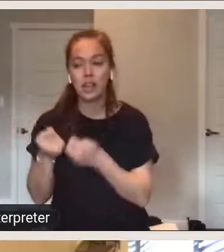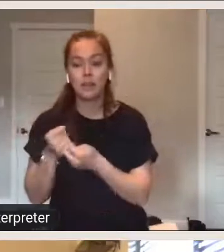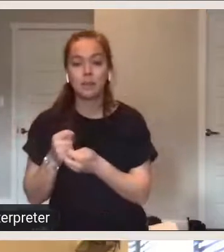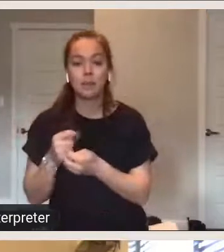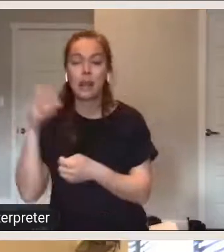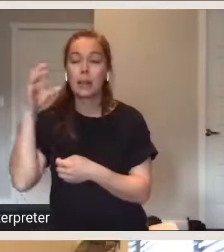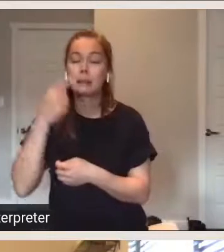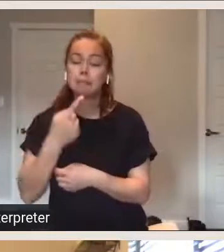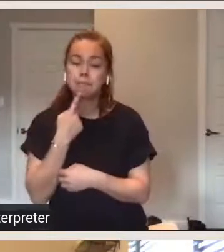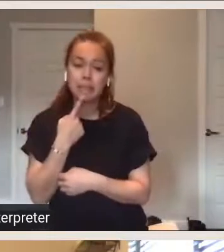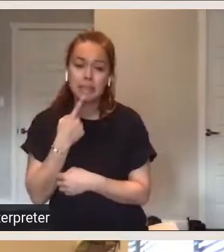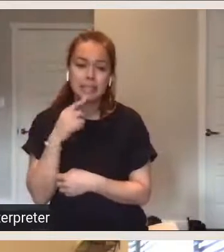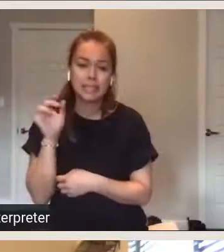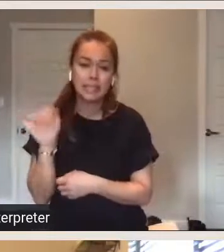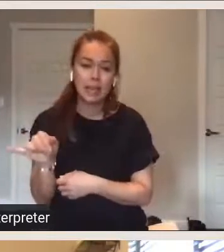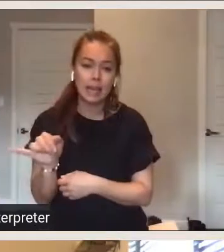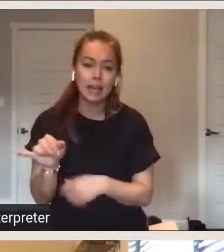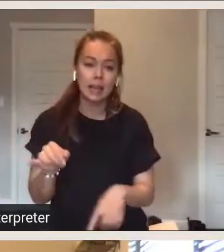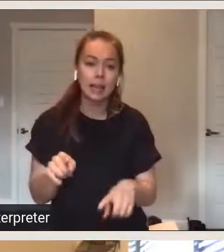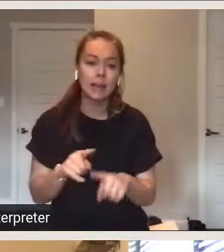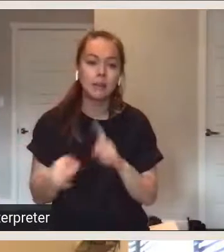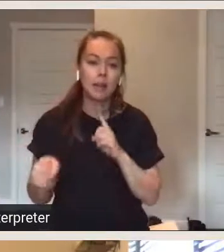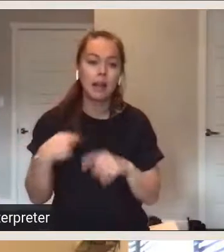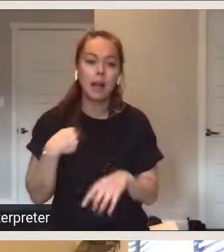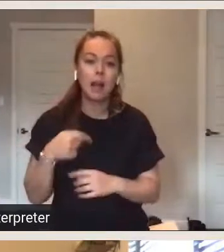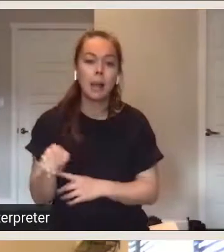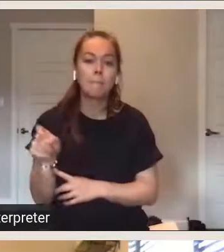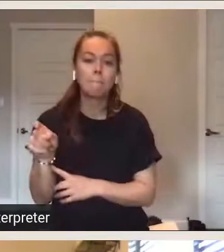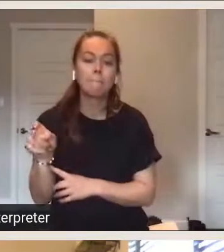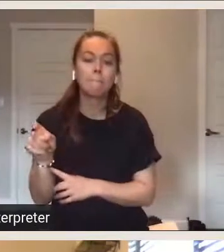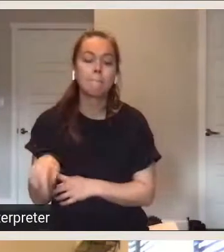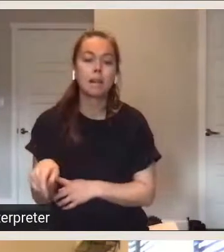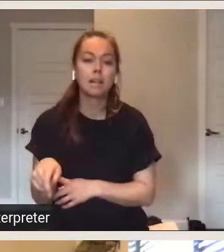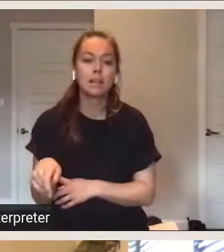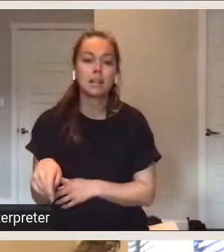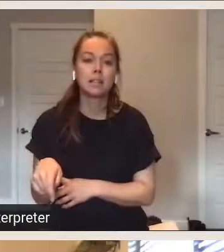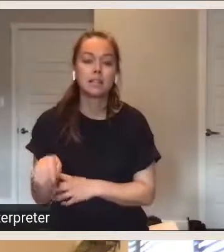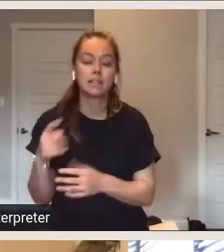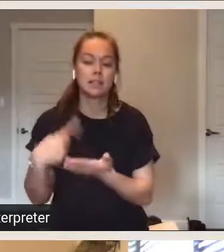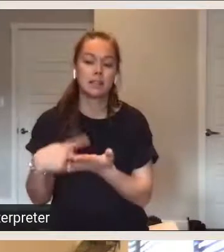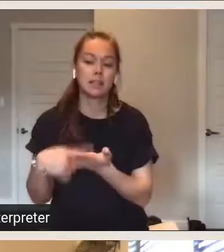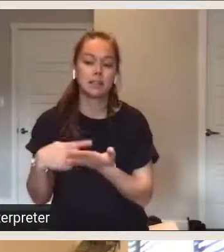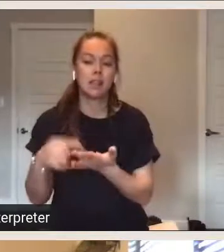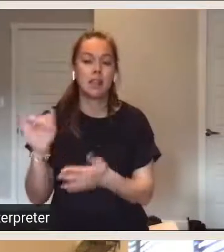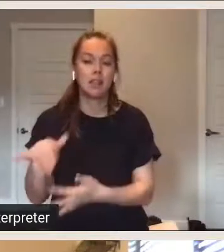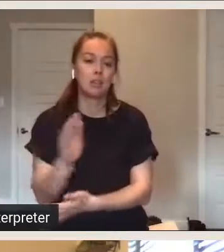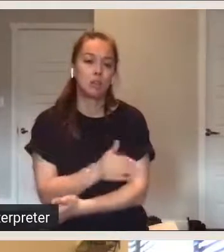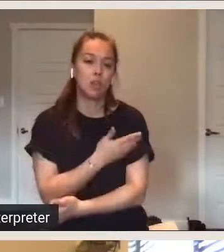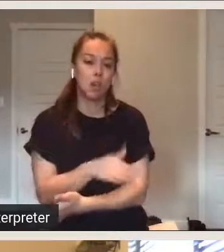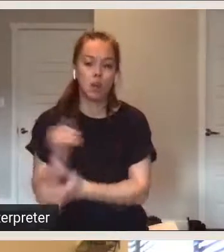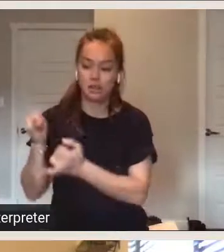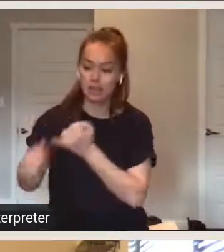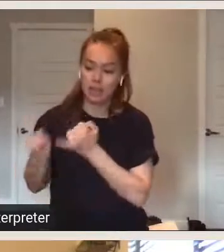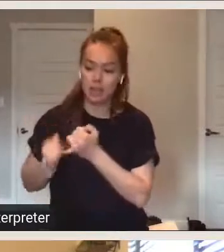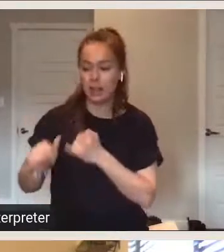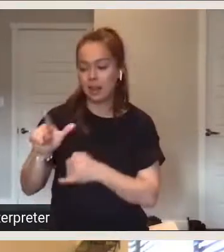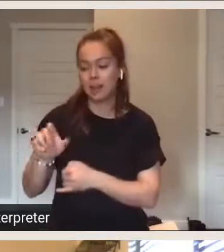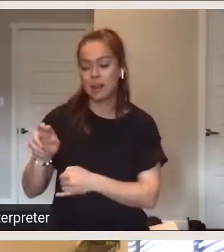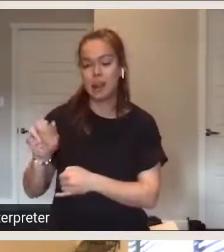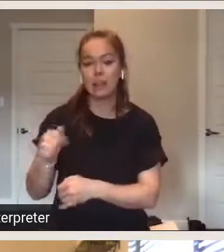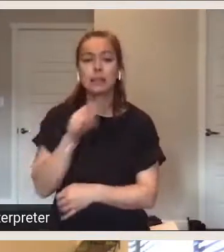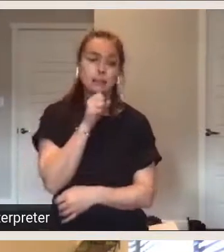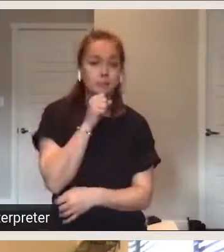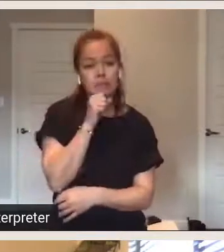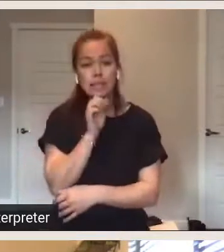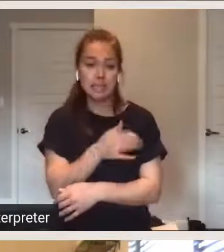So I must bring up that song that was sung at the very end by Lena. And I have to